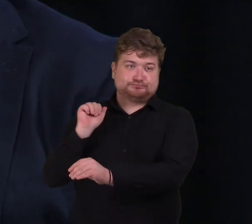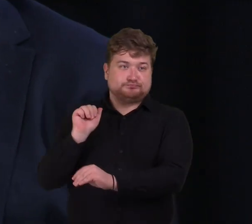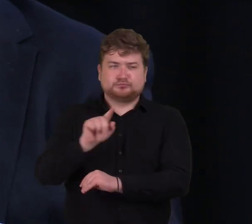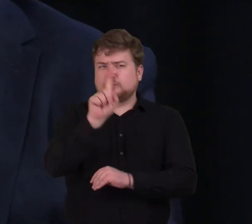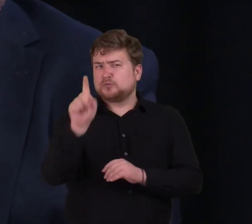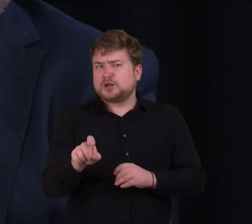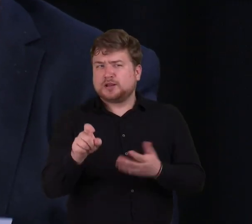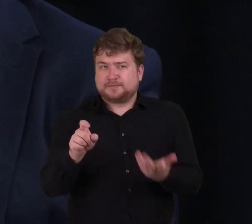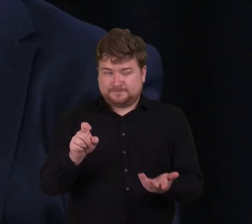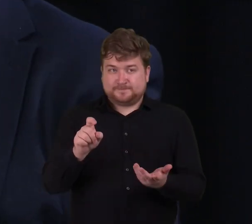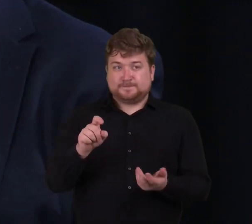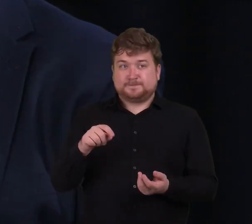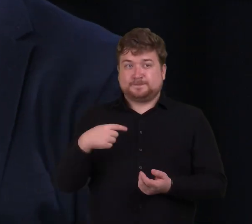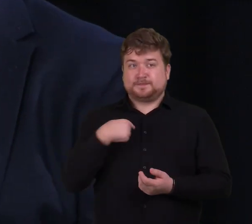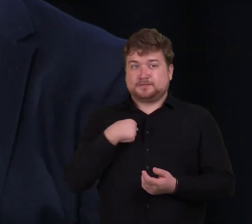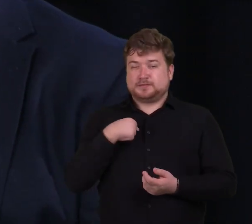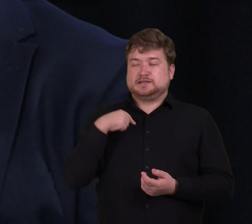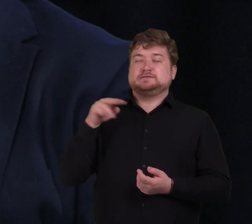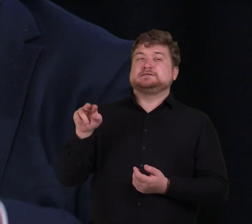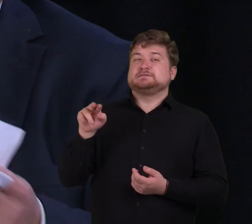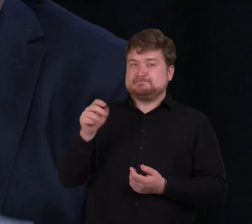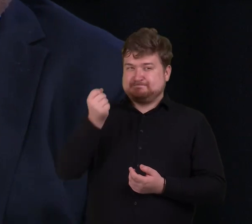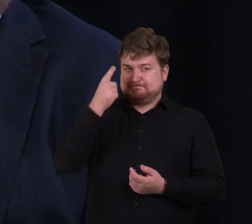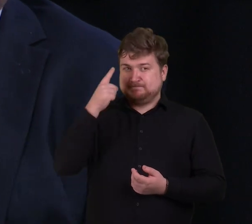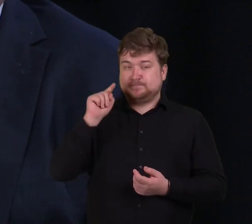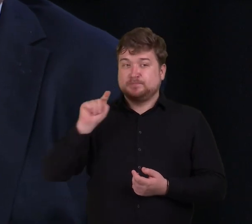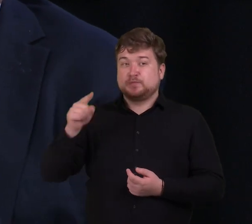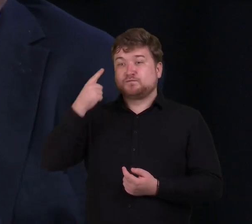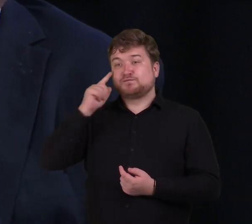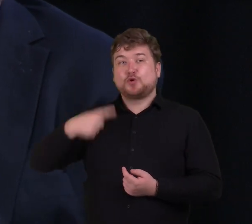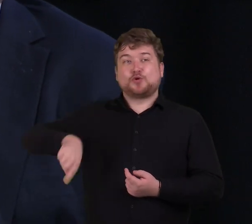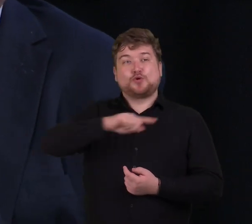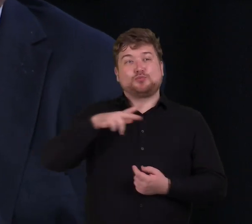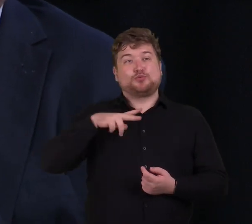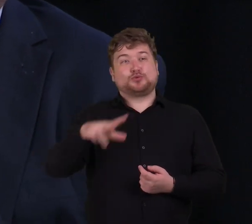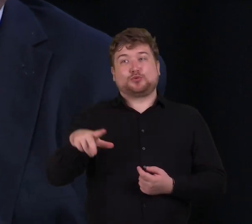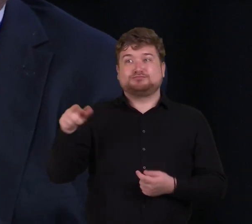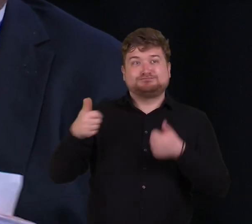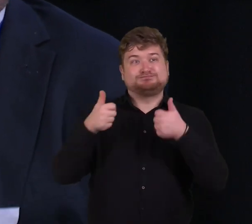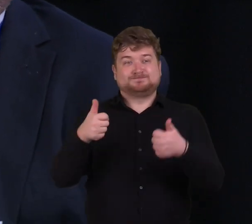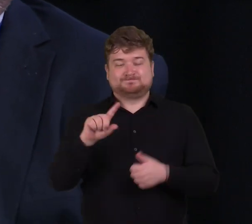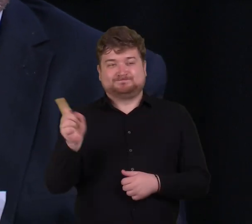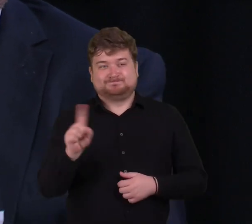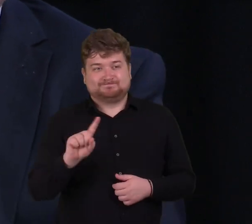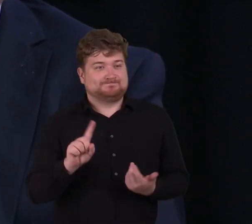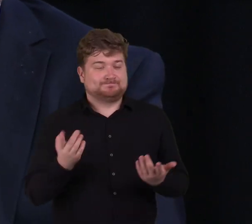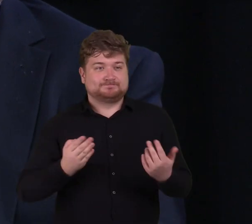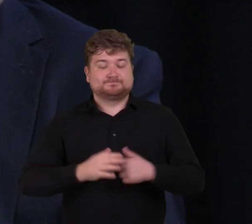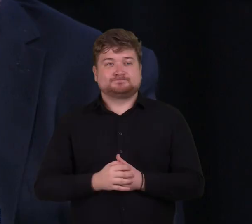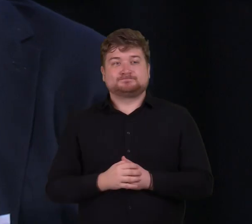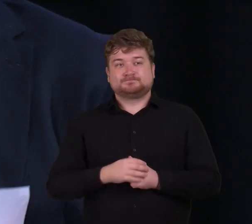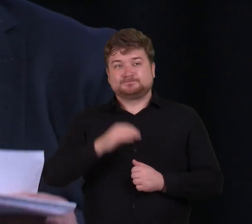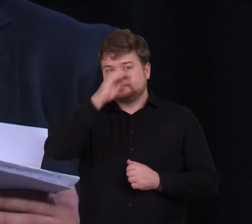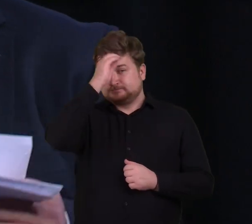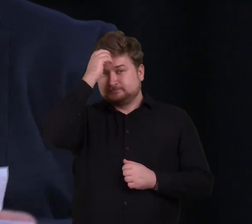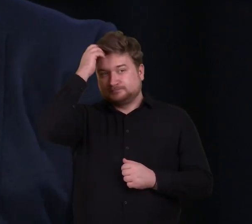stakeholders, both from LEGs, the local action groups, managing authorities and intermunicipal communities. In Portugal, intermunicipal